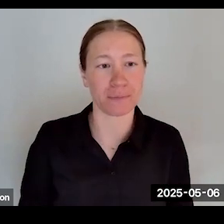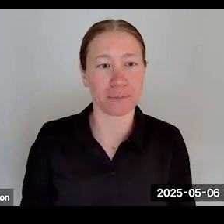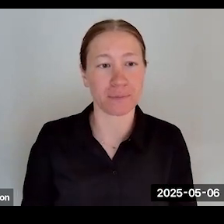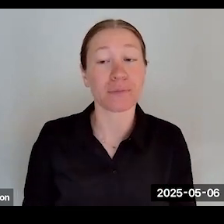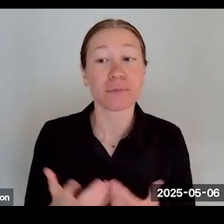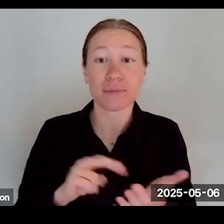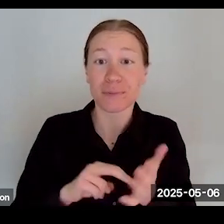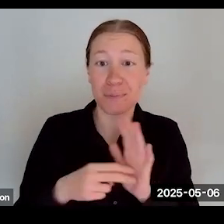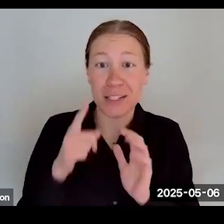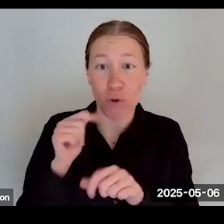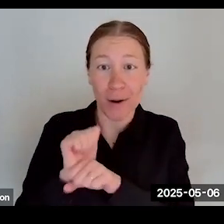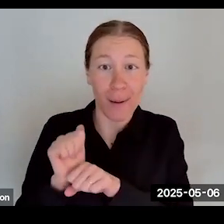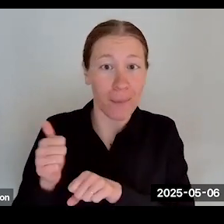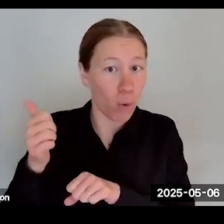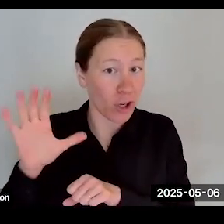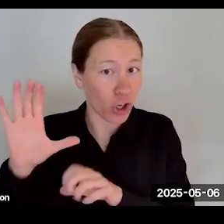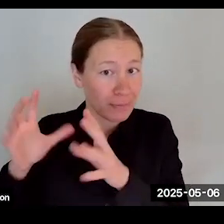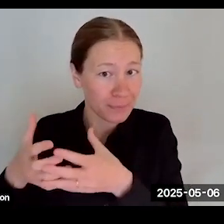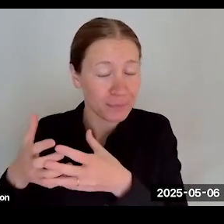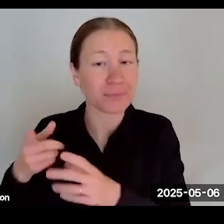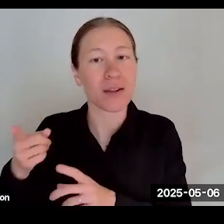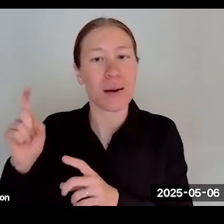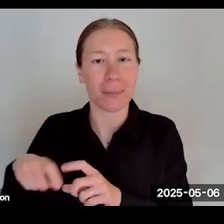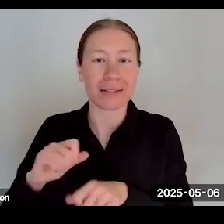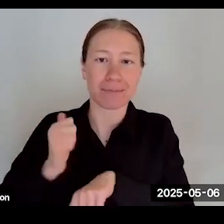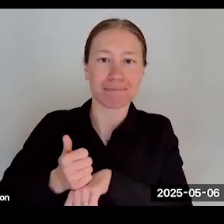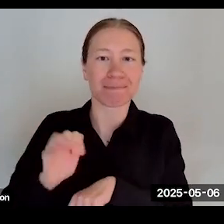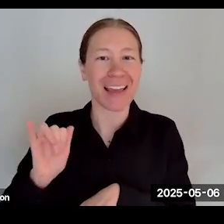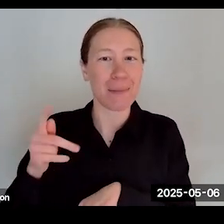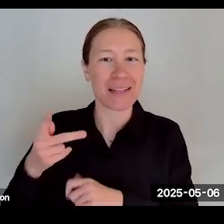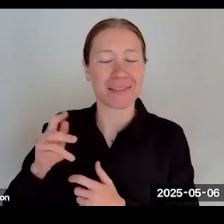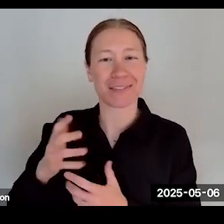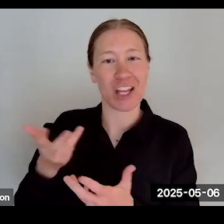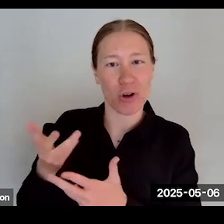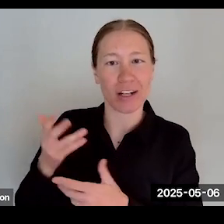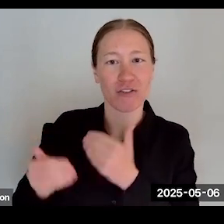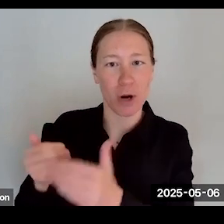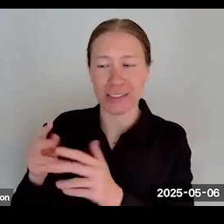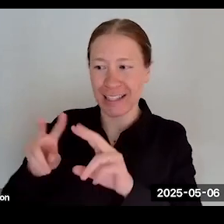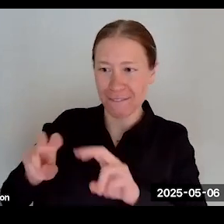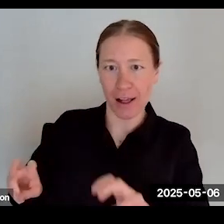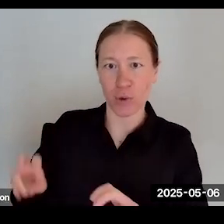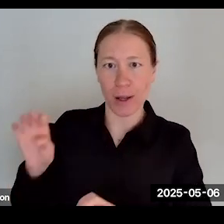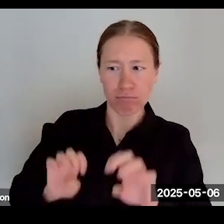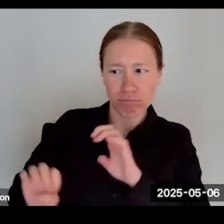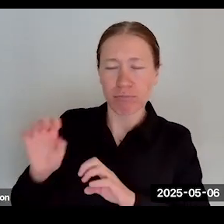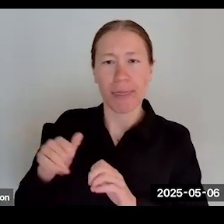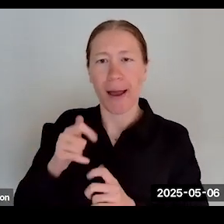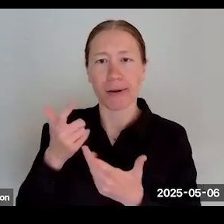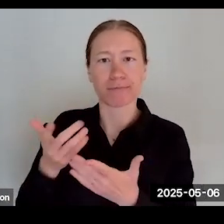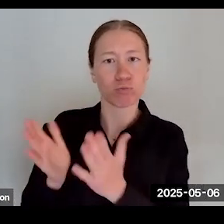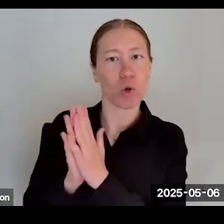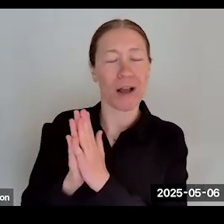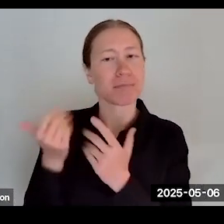What this means for an employer is that they need to engage in the interactive process and evaluate this accommodation request, just like any other type